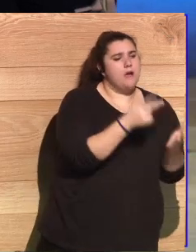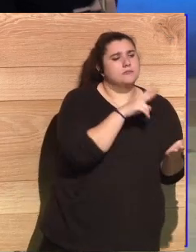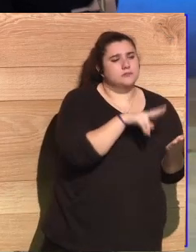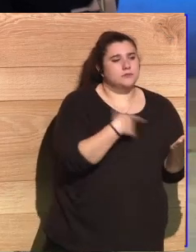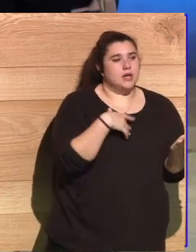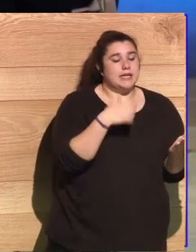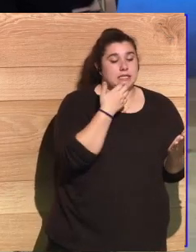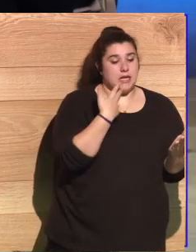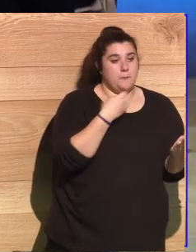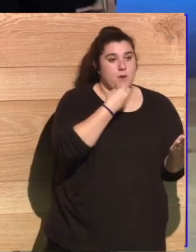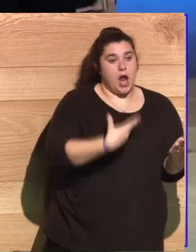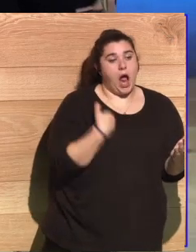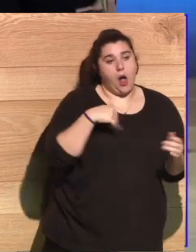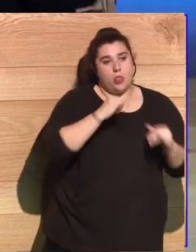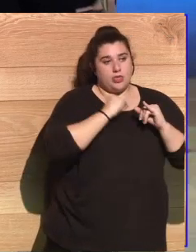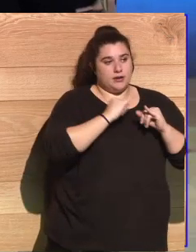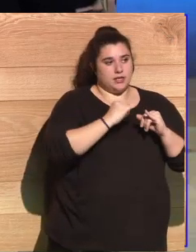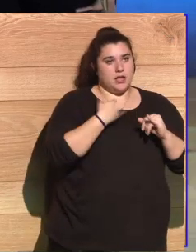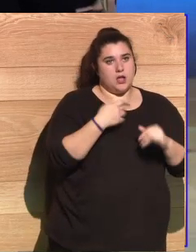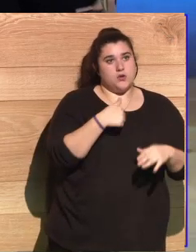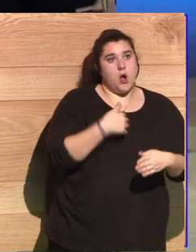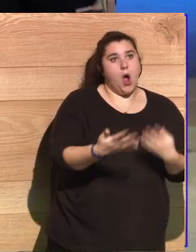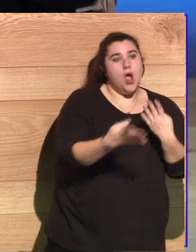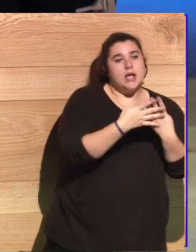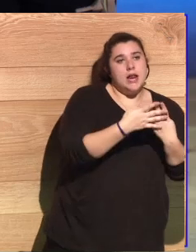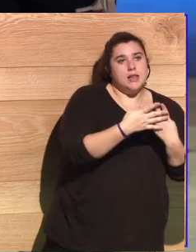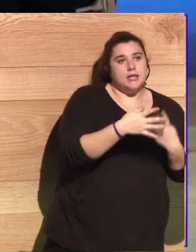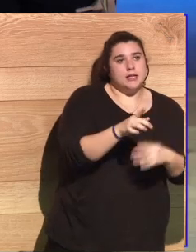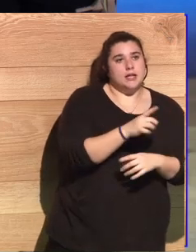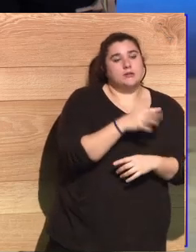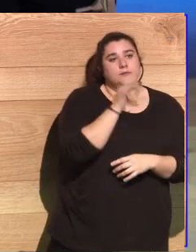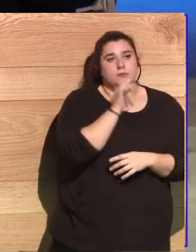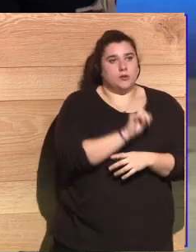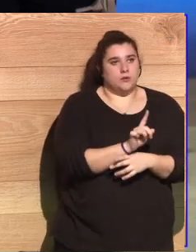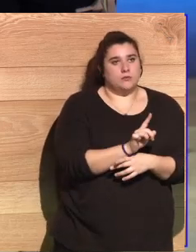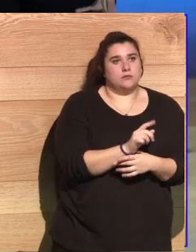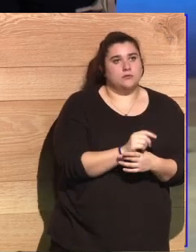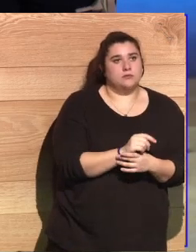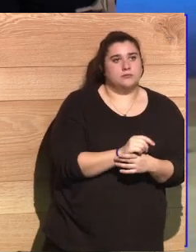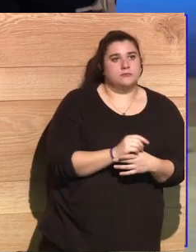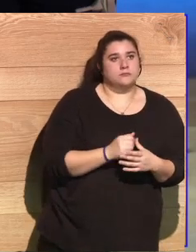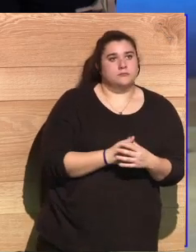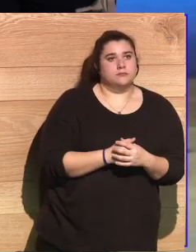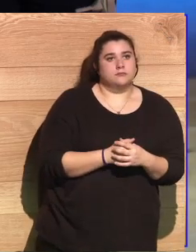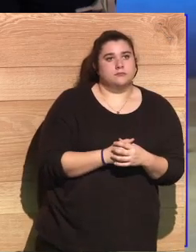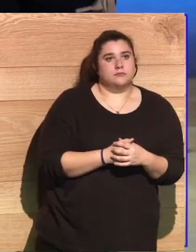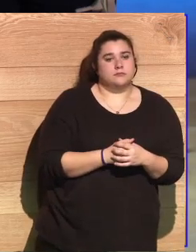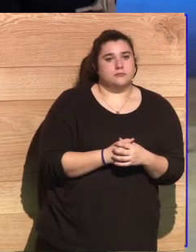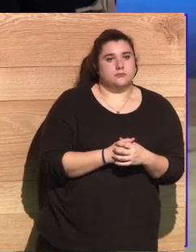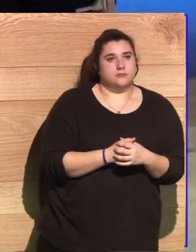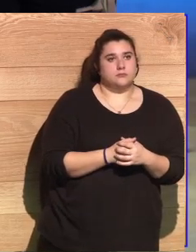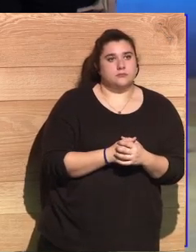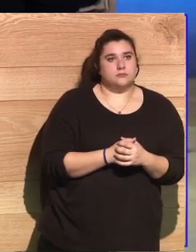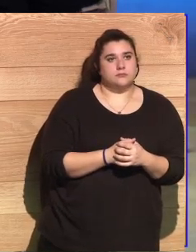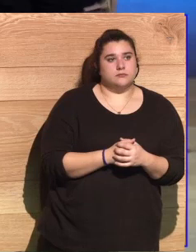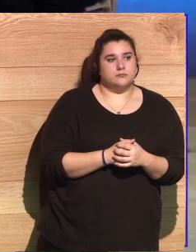If it's a good piece of art, if it's a good work and it really amuses me, well, I haven't been in prison, I understand him. I really understand that he